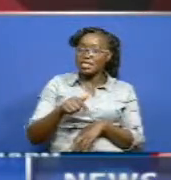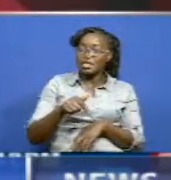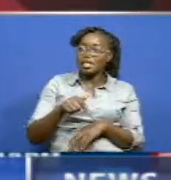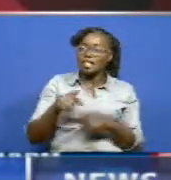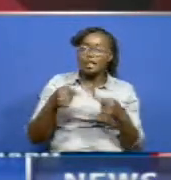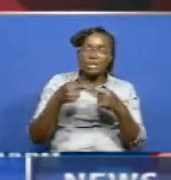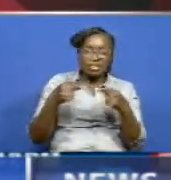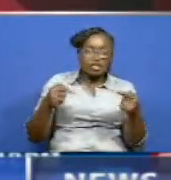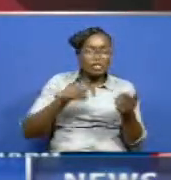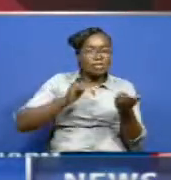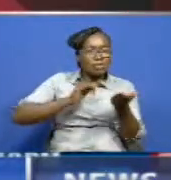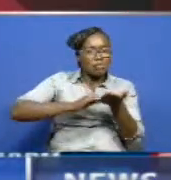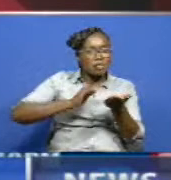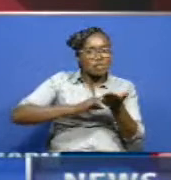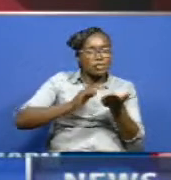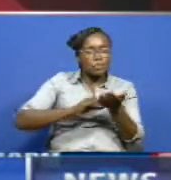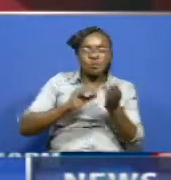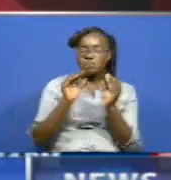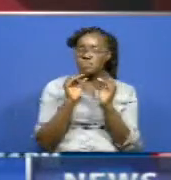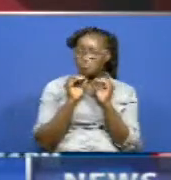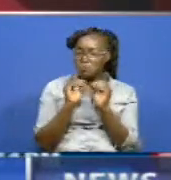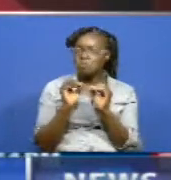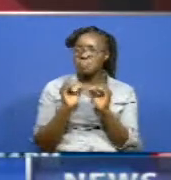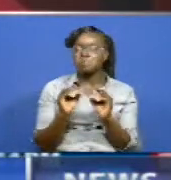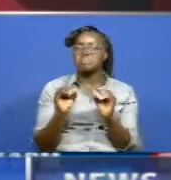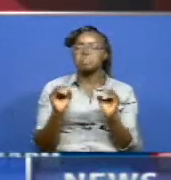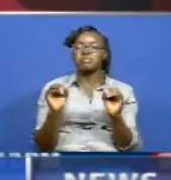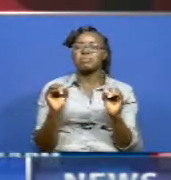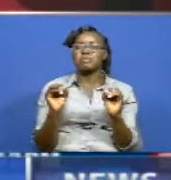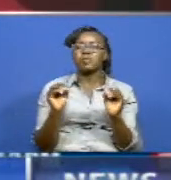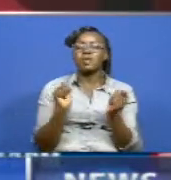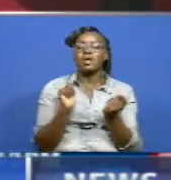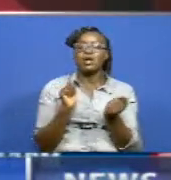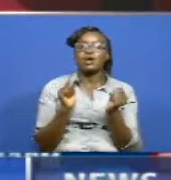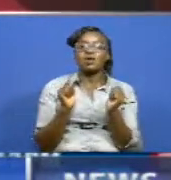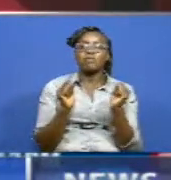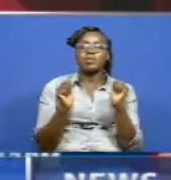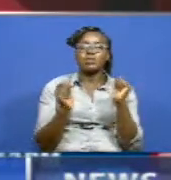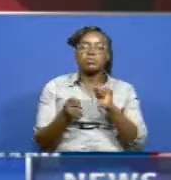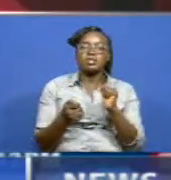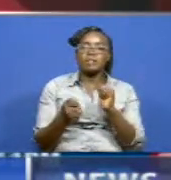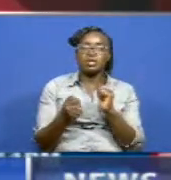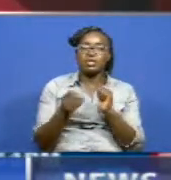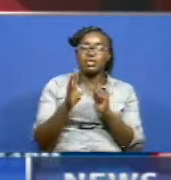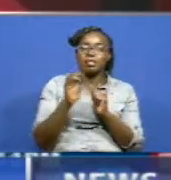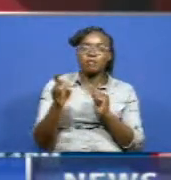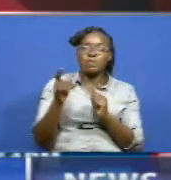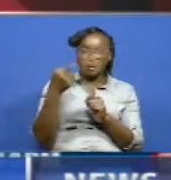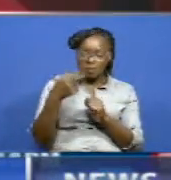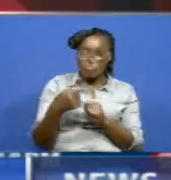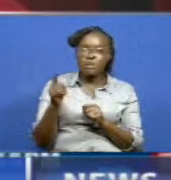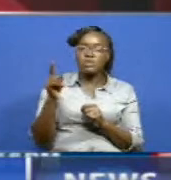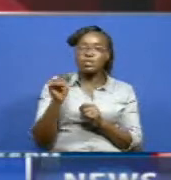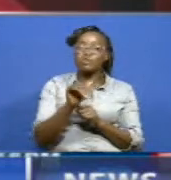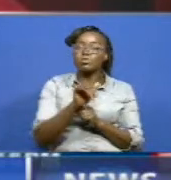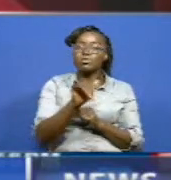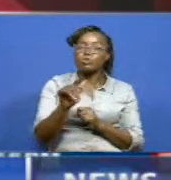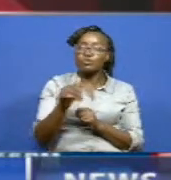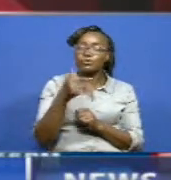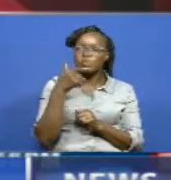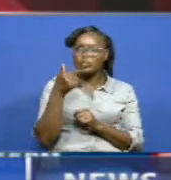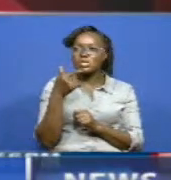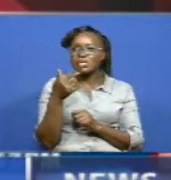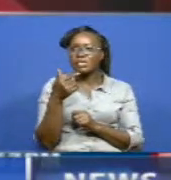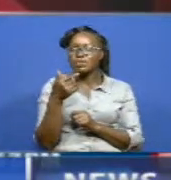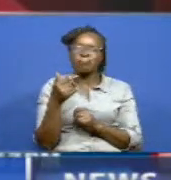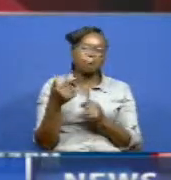contrary recommendation. The recommendation is that the amendment bill should be passed. So those who are saying this